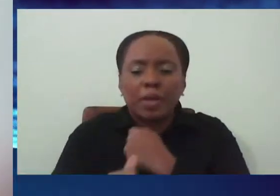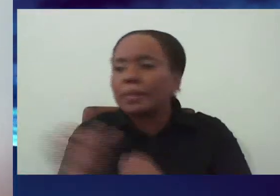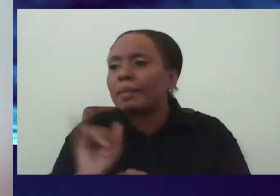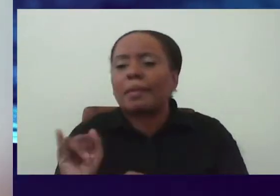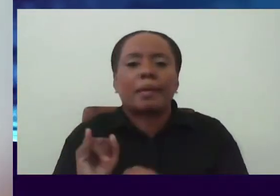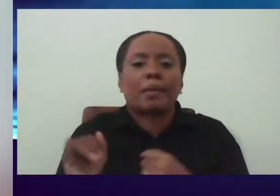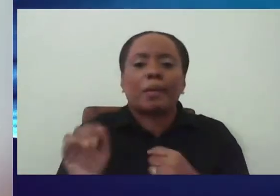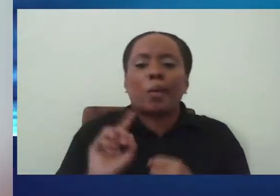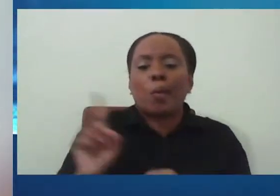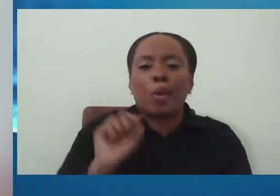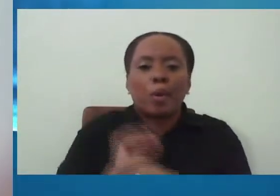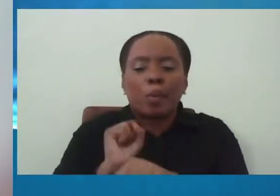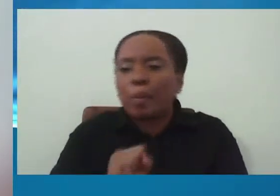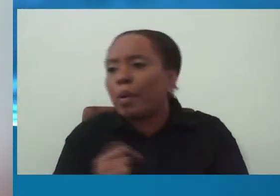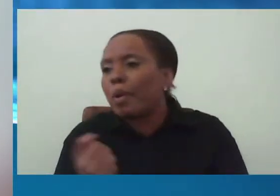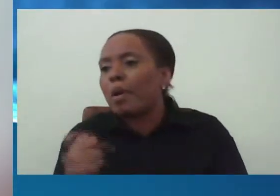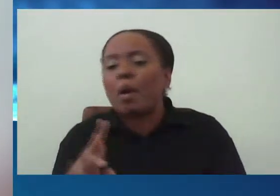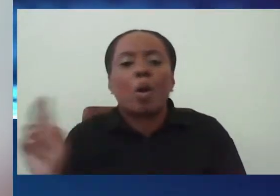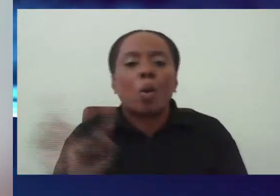operating.